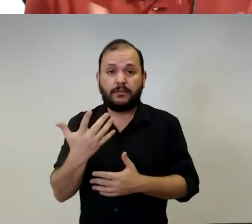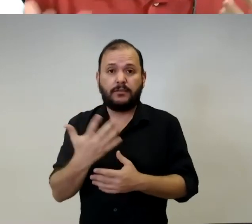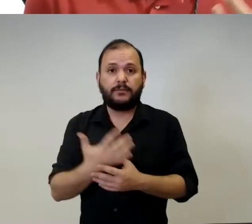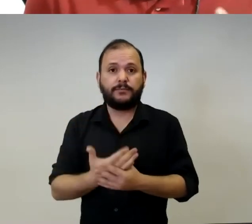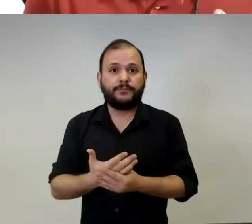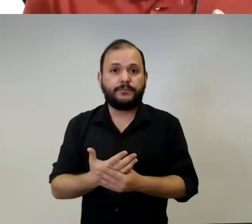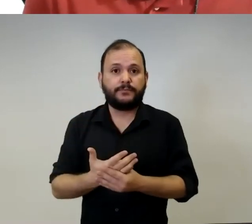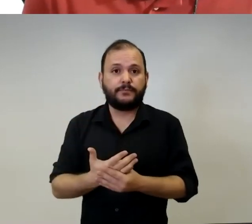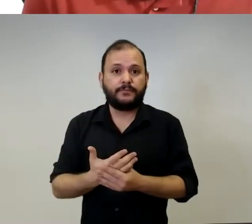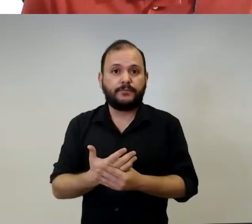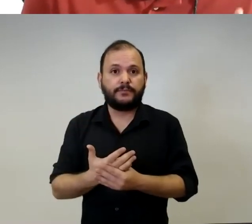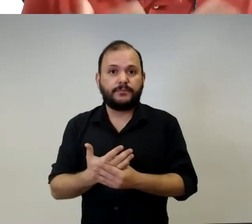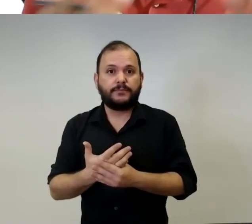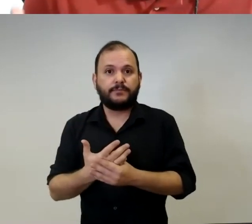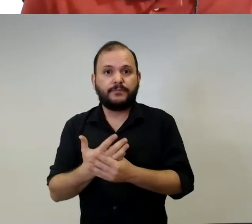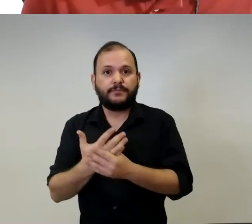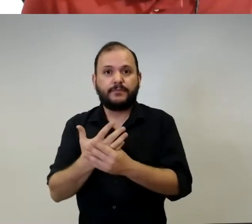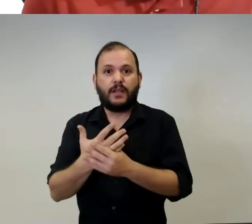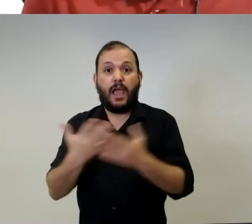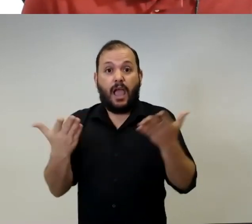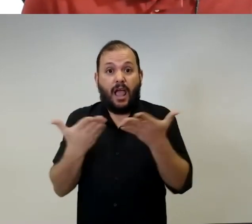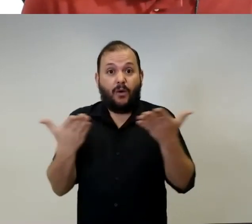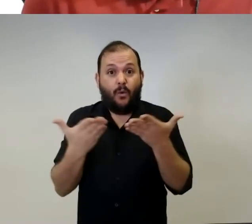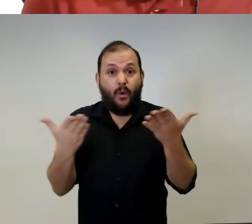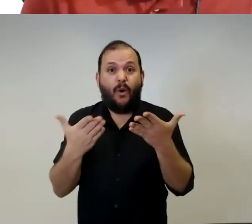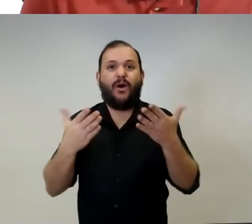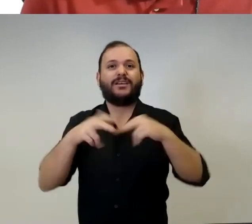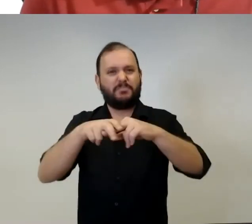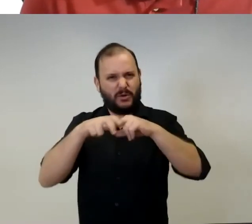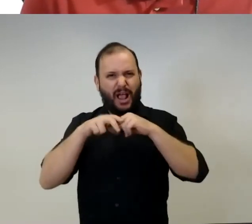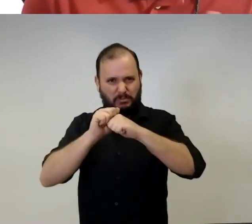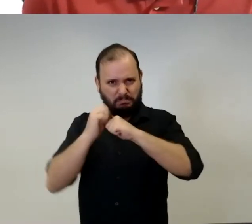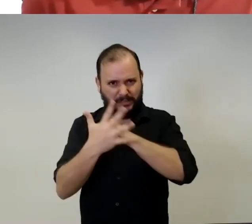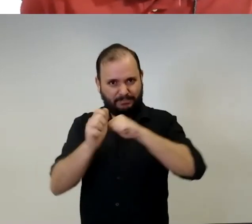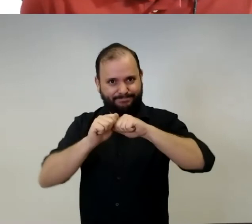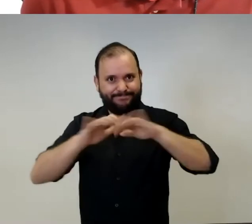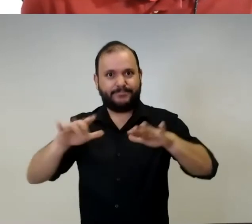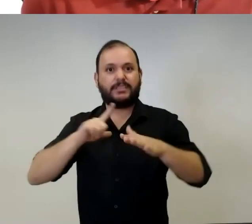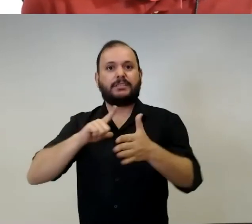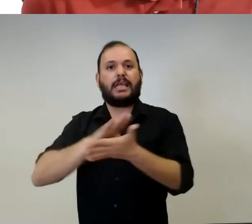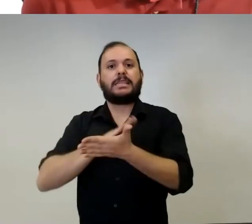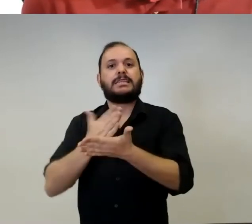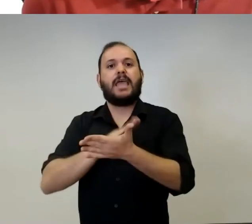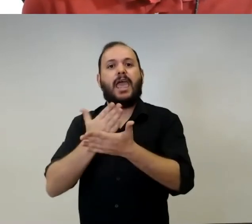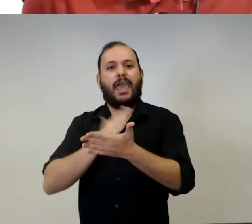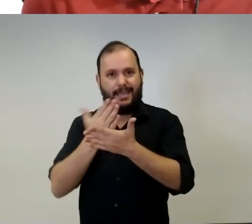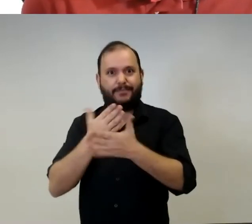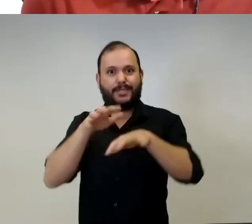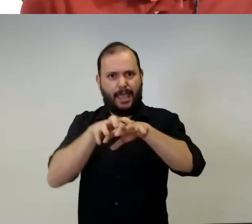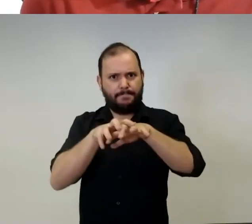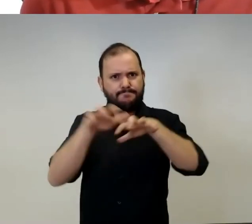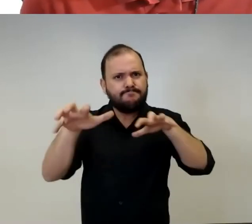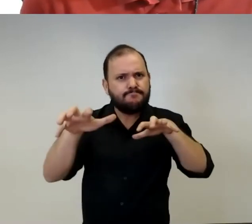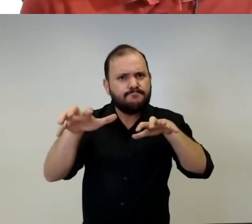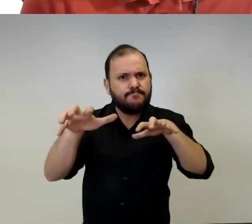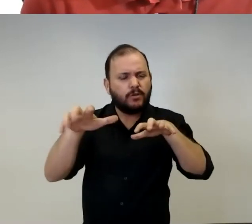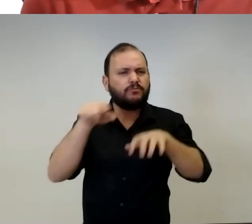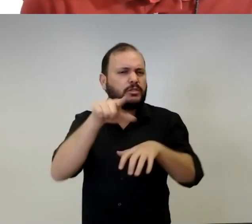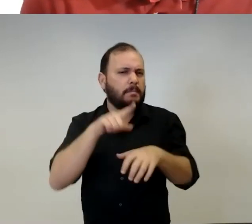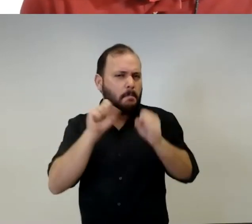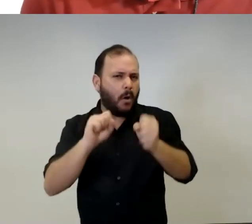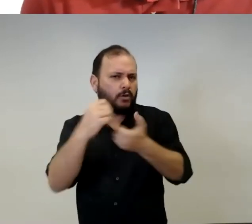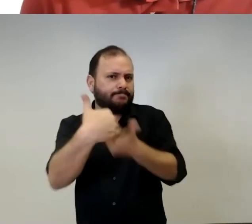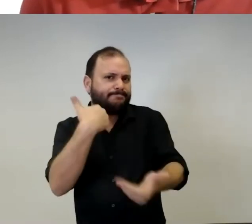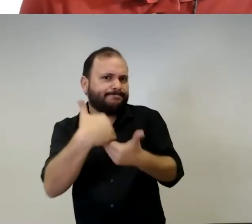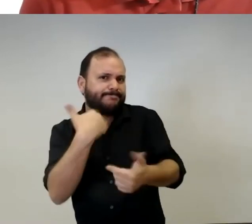remote interpreting that is growing up nowadays because of pandemics, should we revise the effort model?